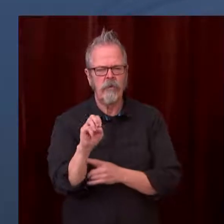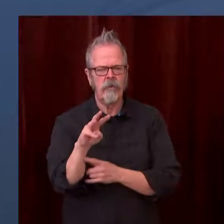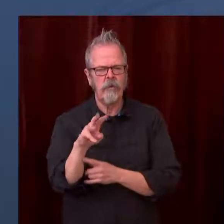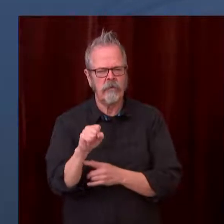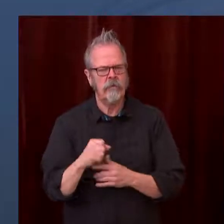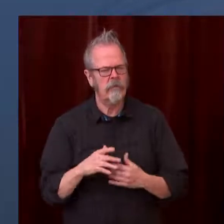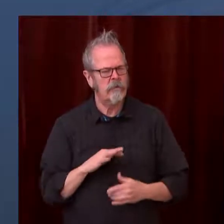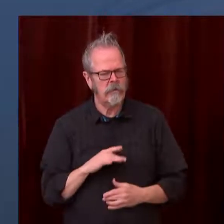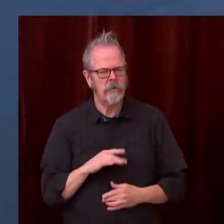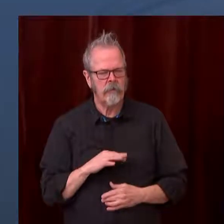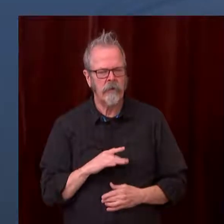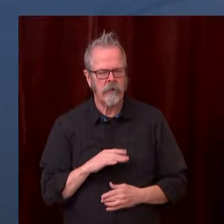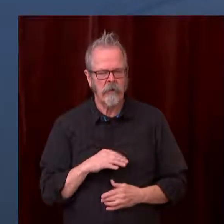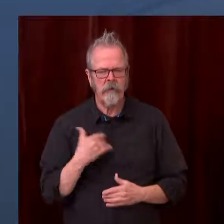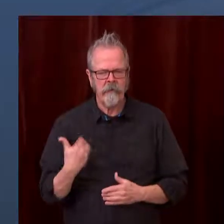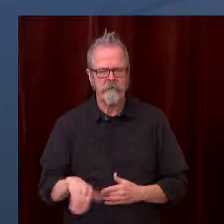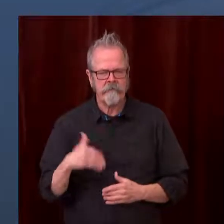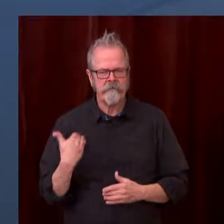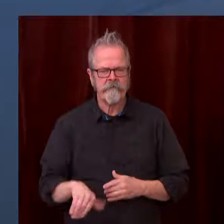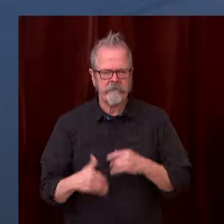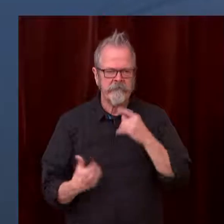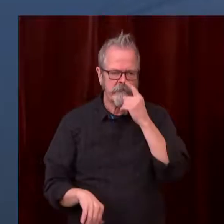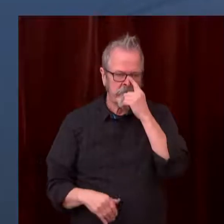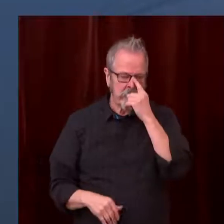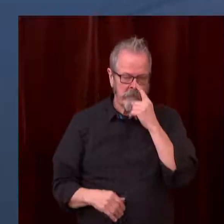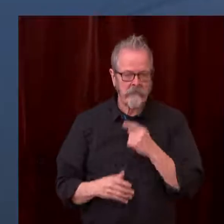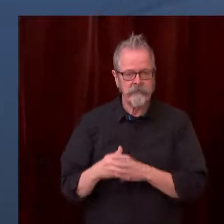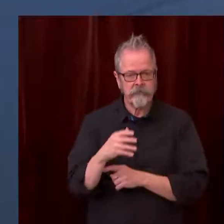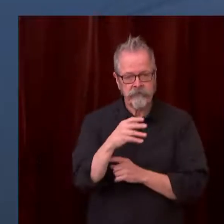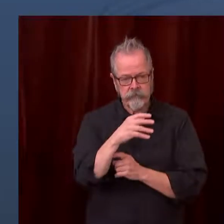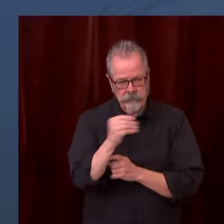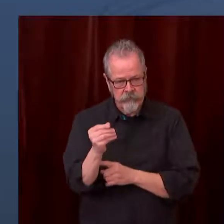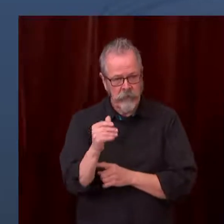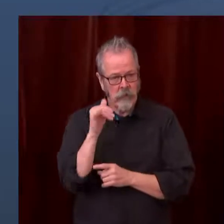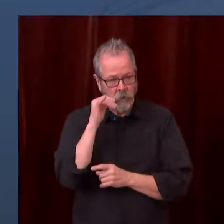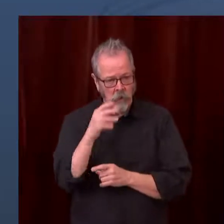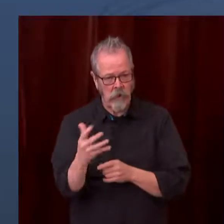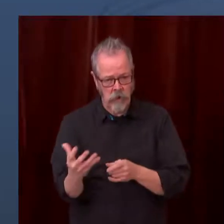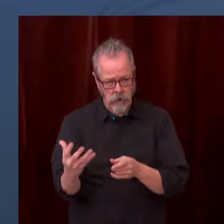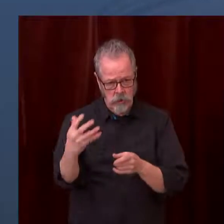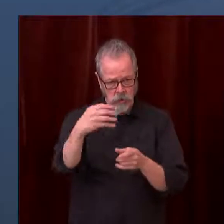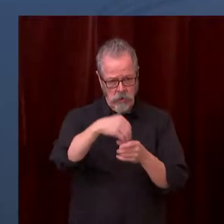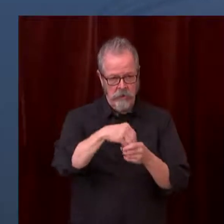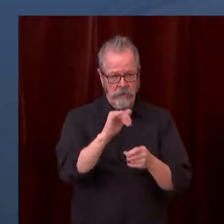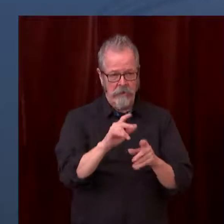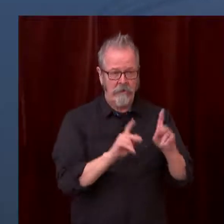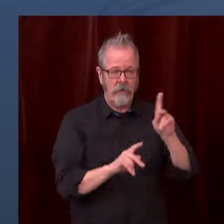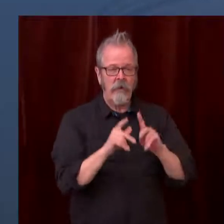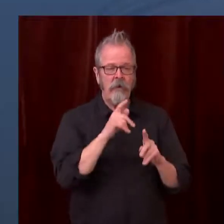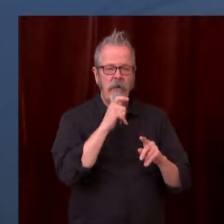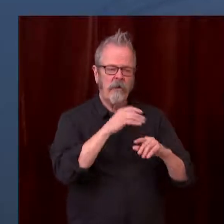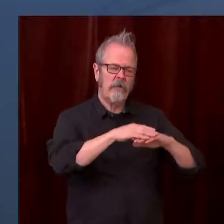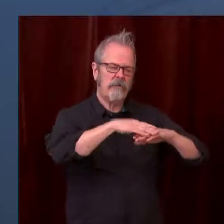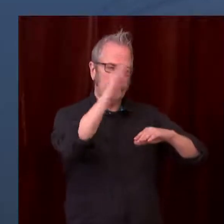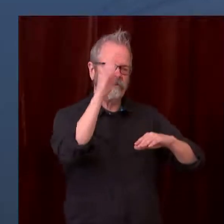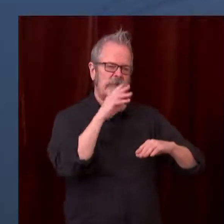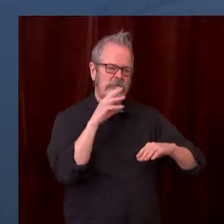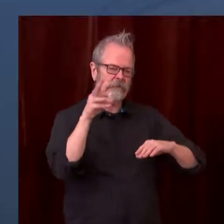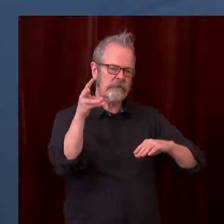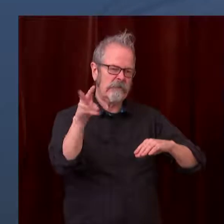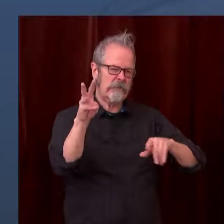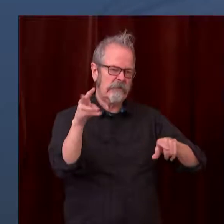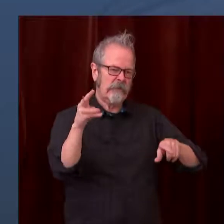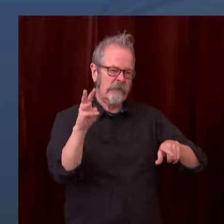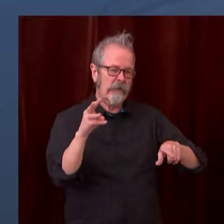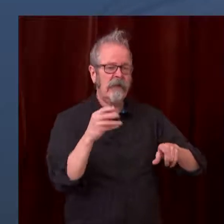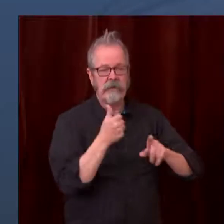tier, we will include people over the age of 16 who are pregnant or have a disability